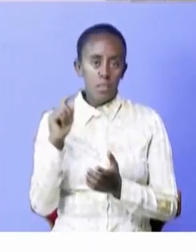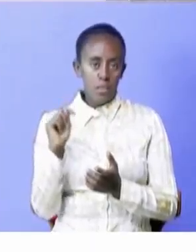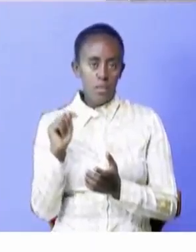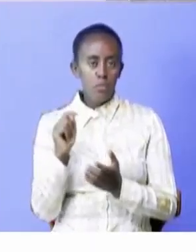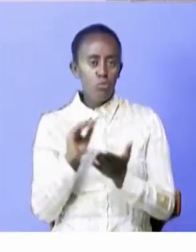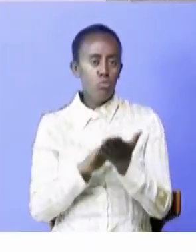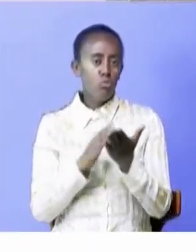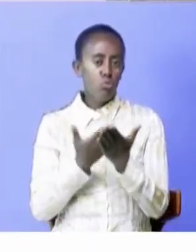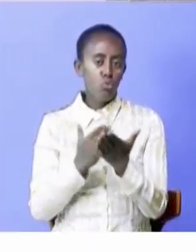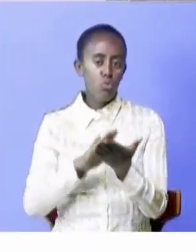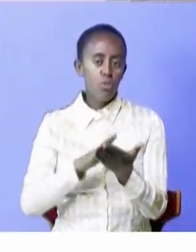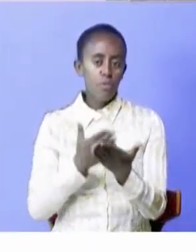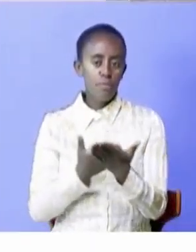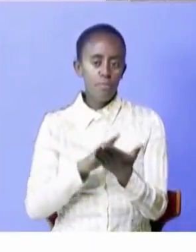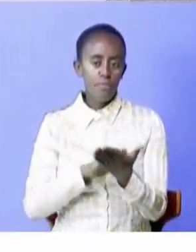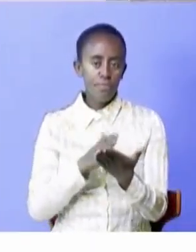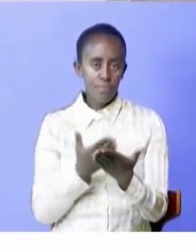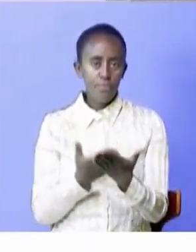cook,